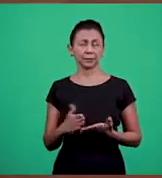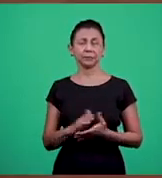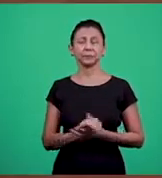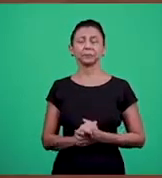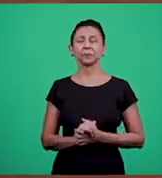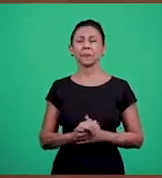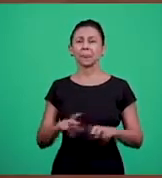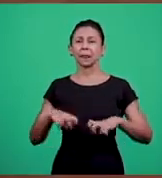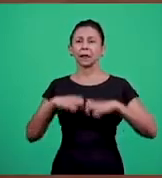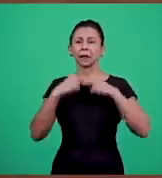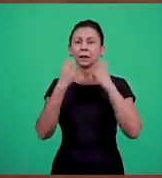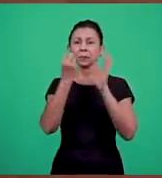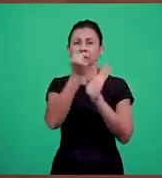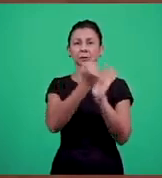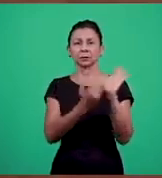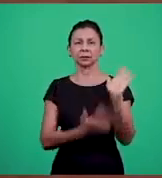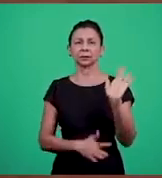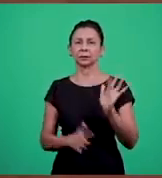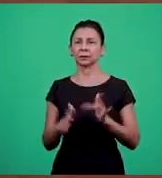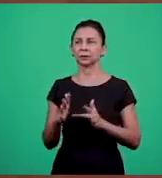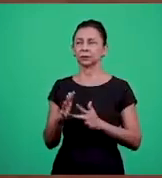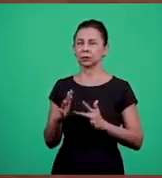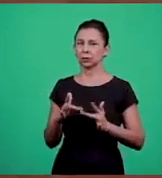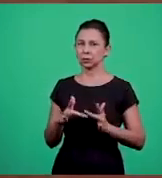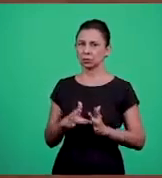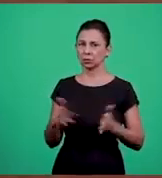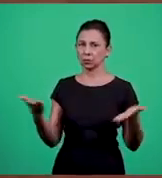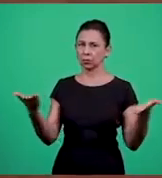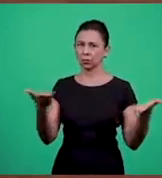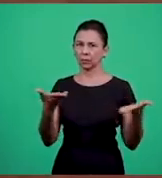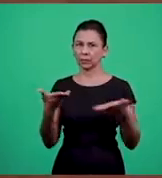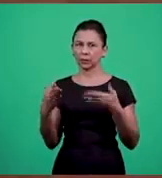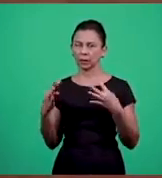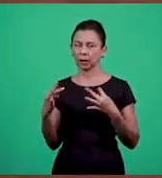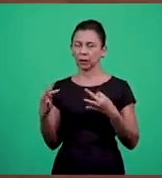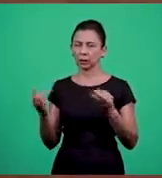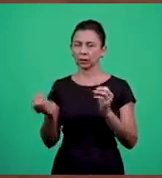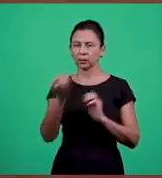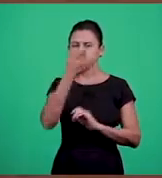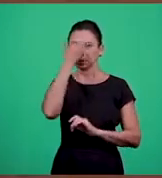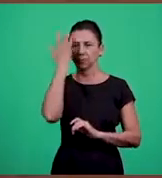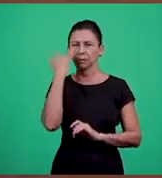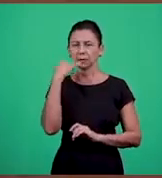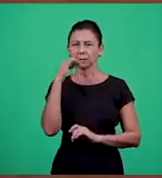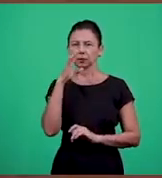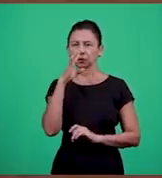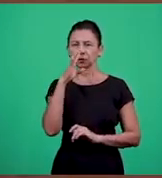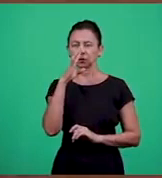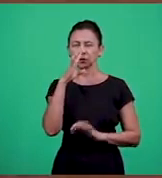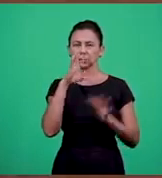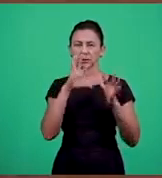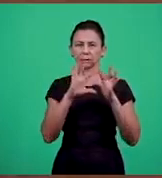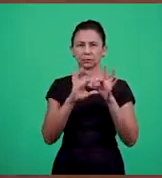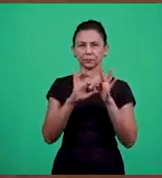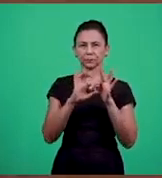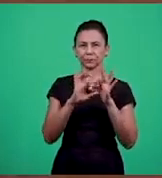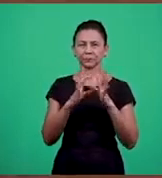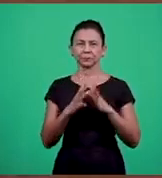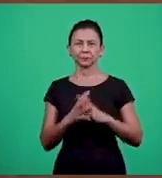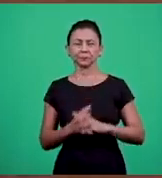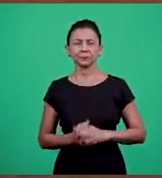pray by the blood of Jesus. So I invite all who are watching to close your eyes.